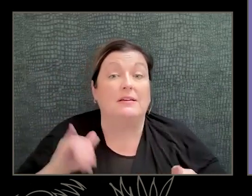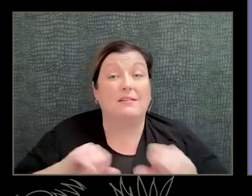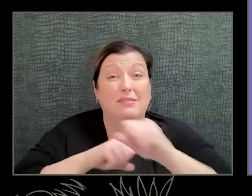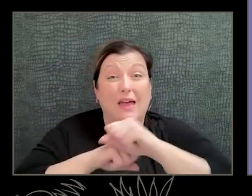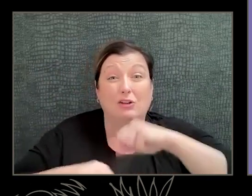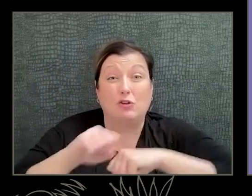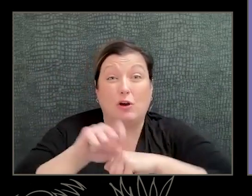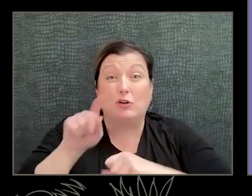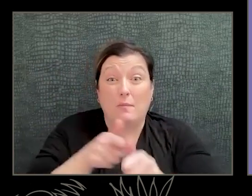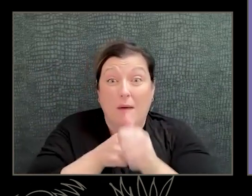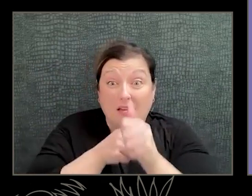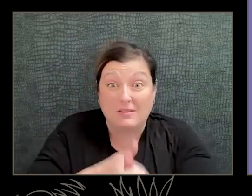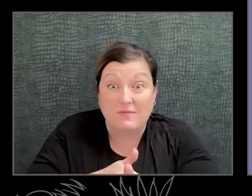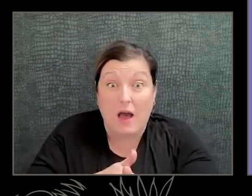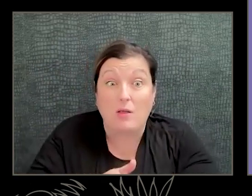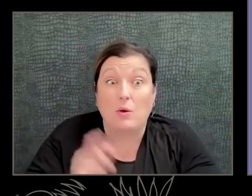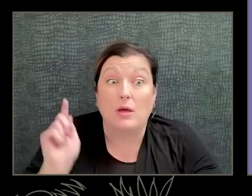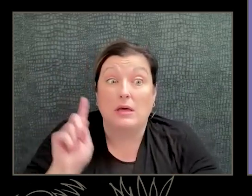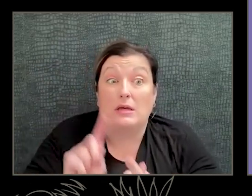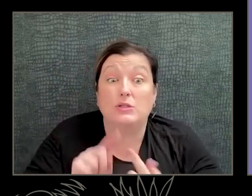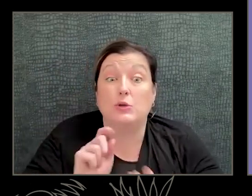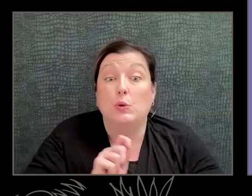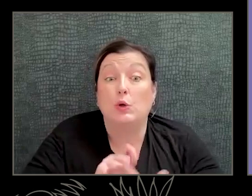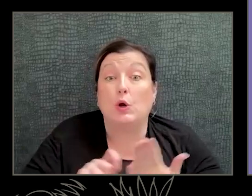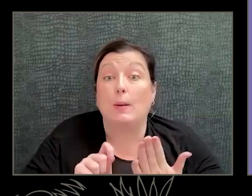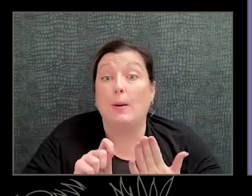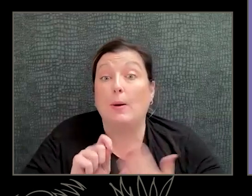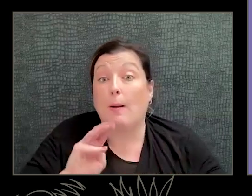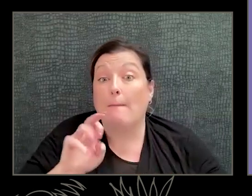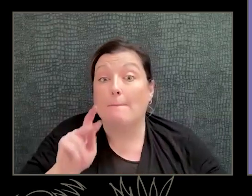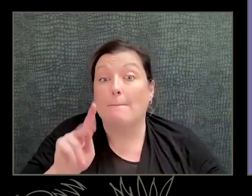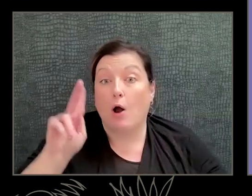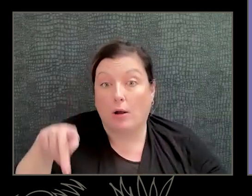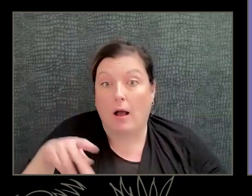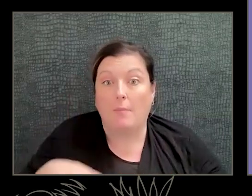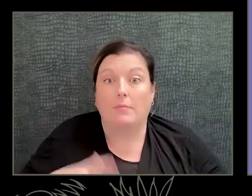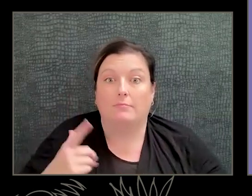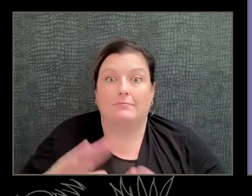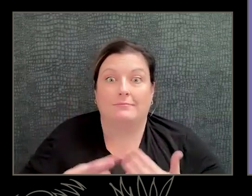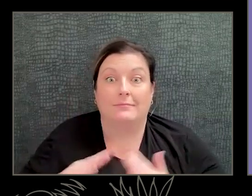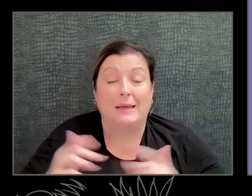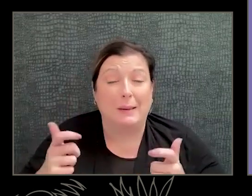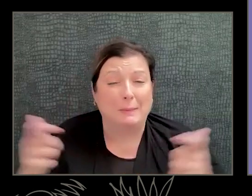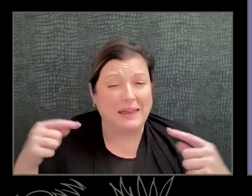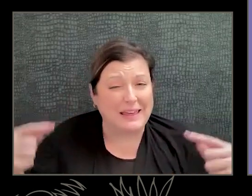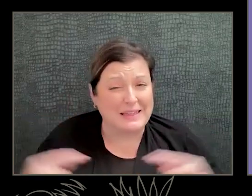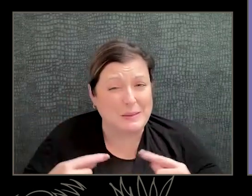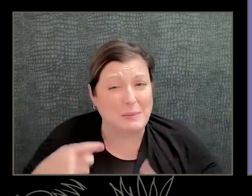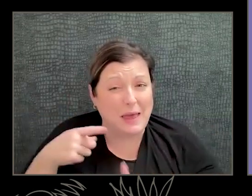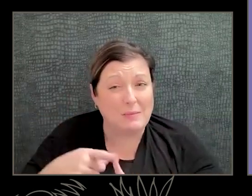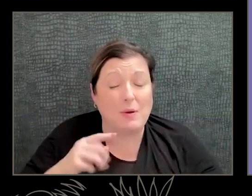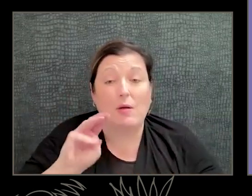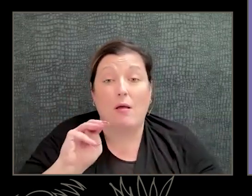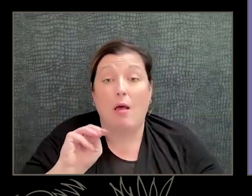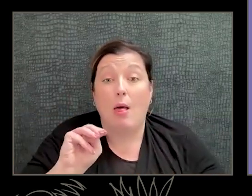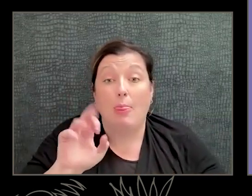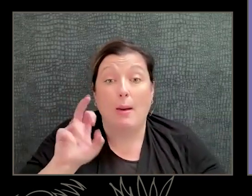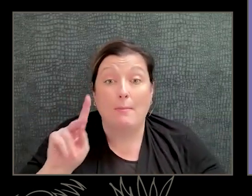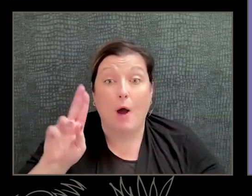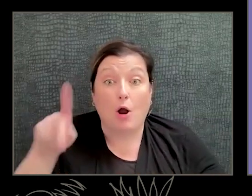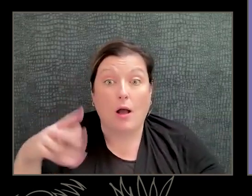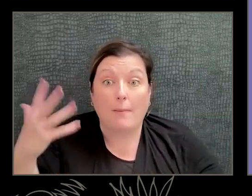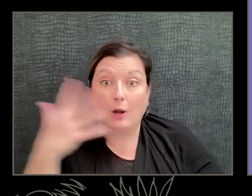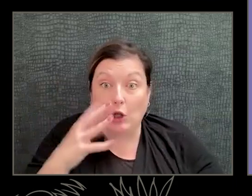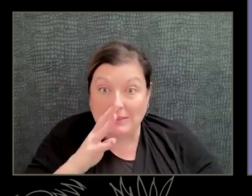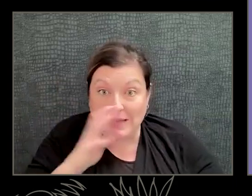have to follow you to your markup as well. One of the community's biggest pain points is that the markup looks ugly and that it is